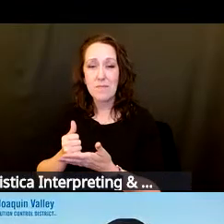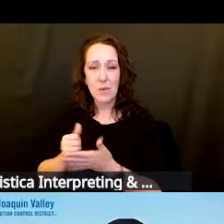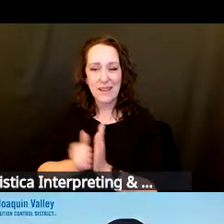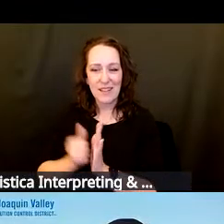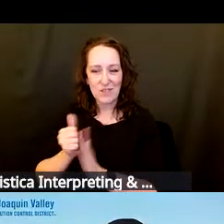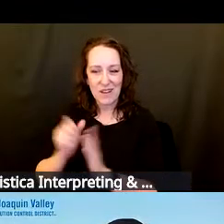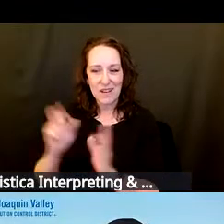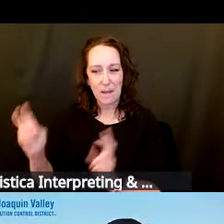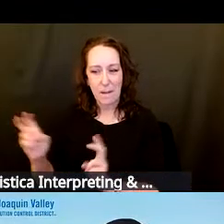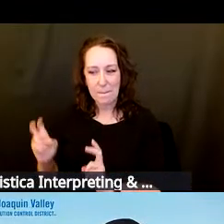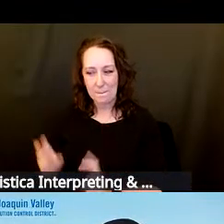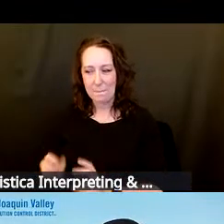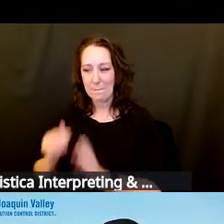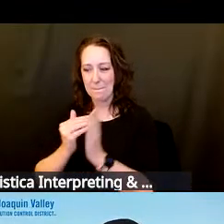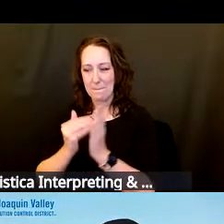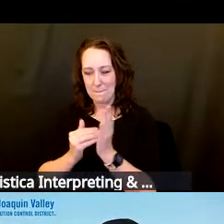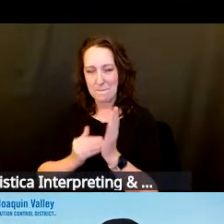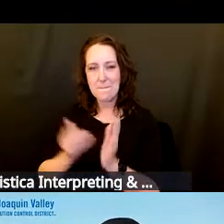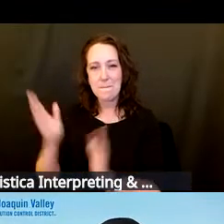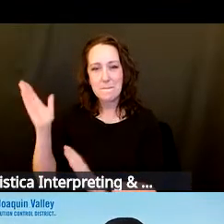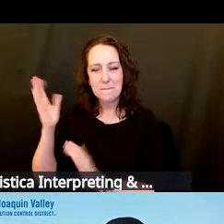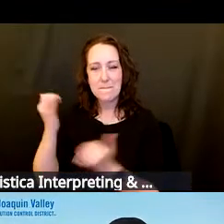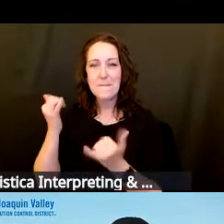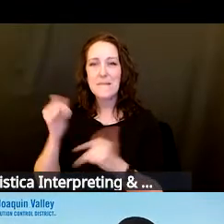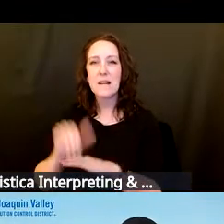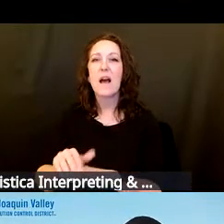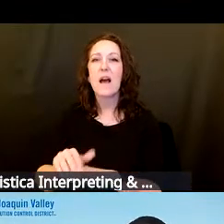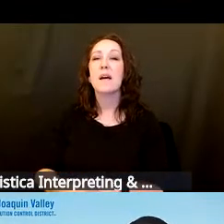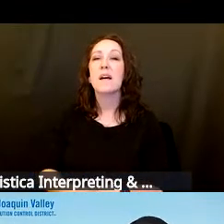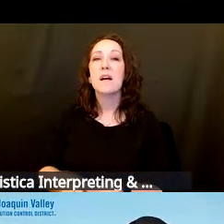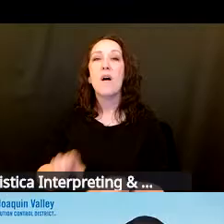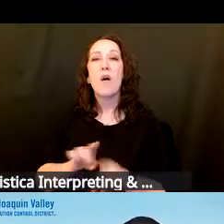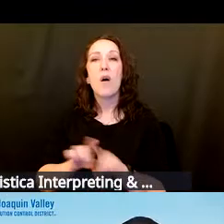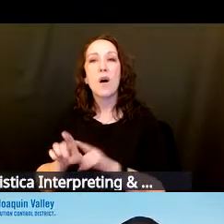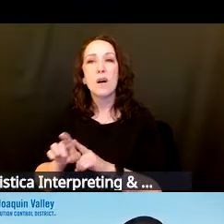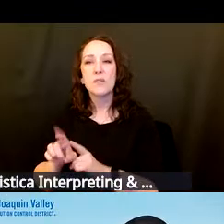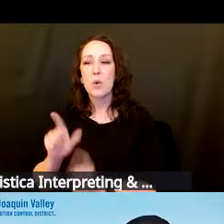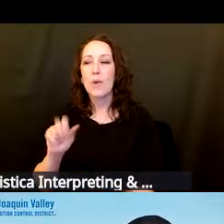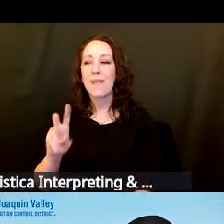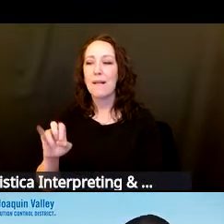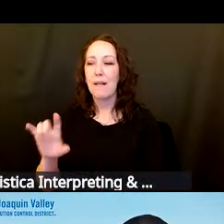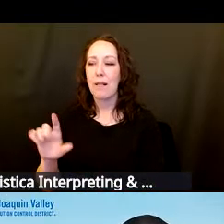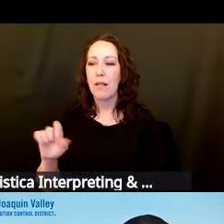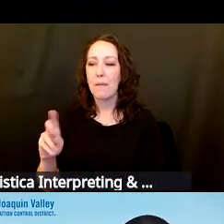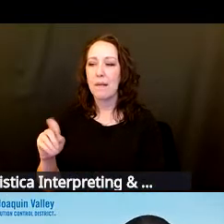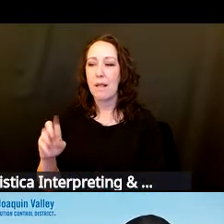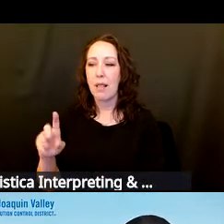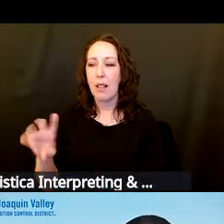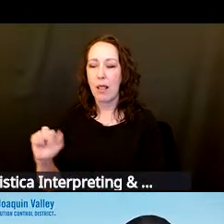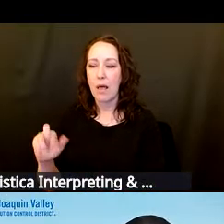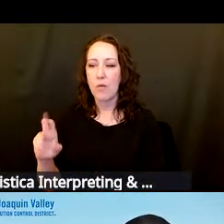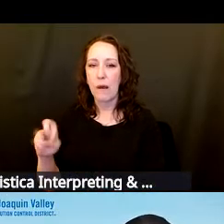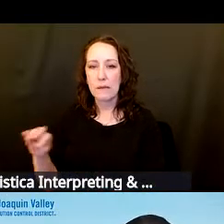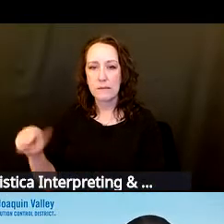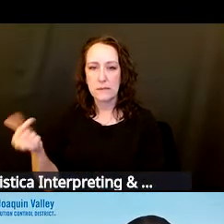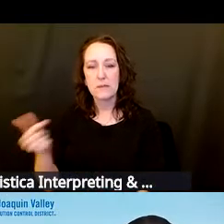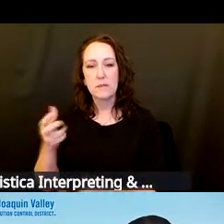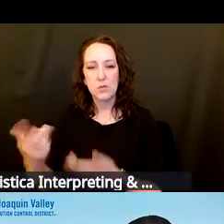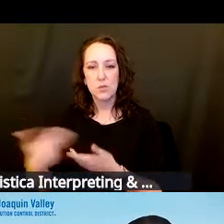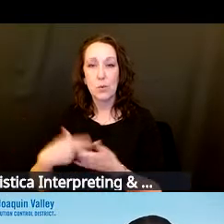topics that we will present tonight, along with Little Manila Rising for joining us as well. Thank you.